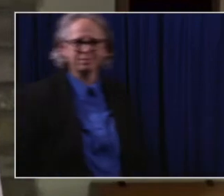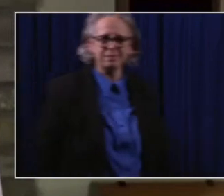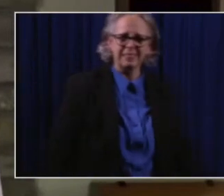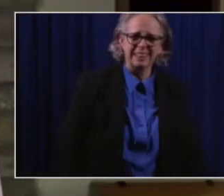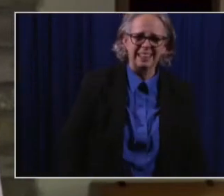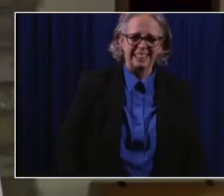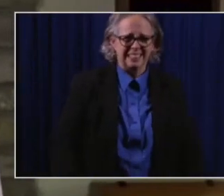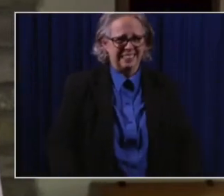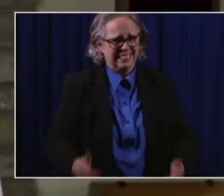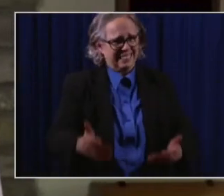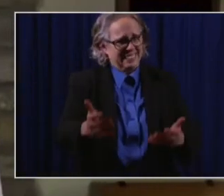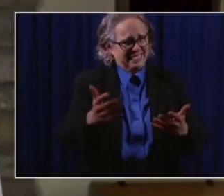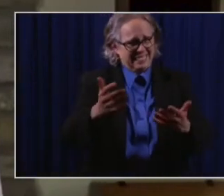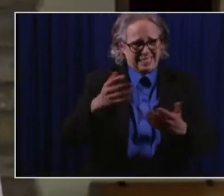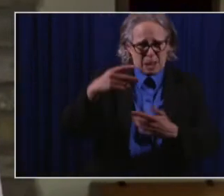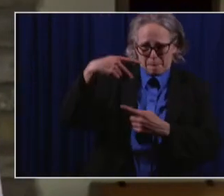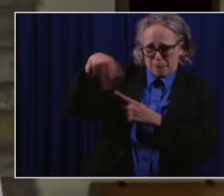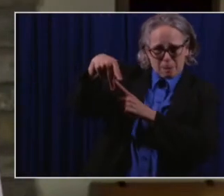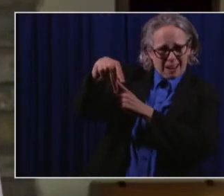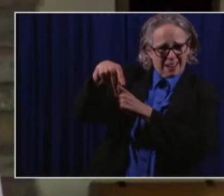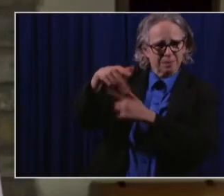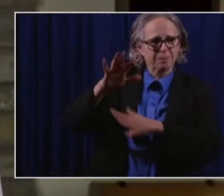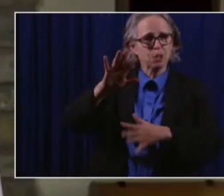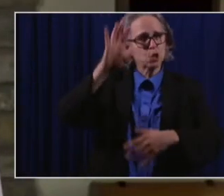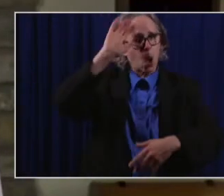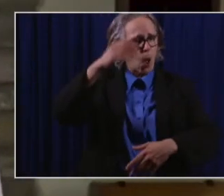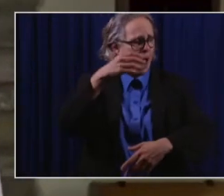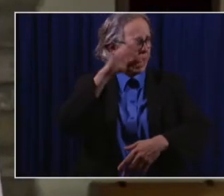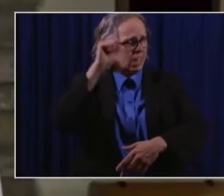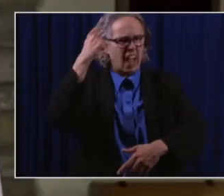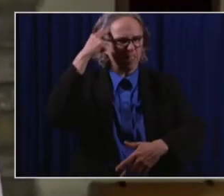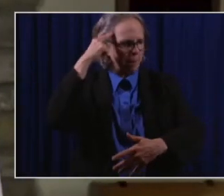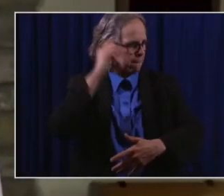there's a limit to what a governor could do or should do.